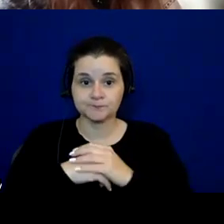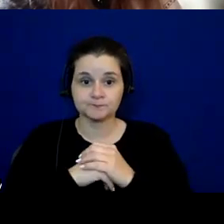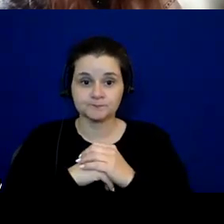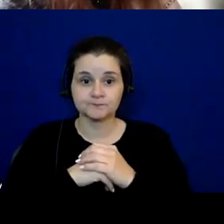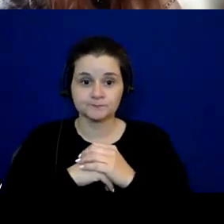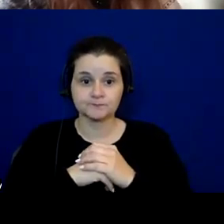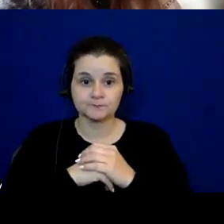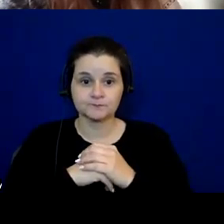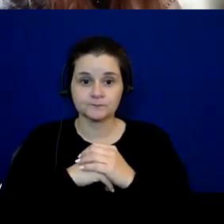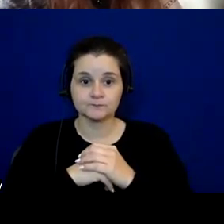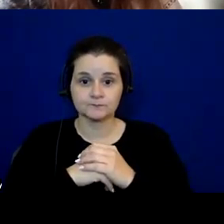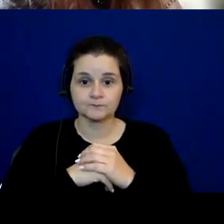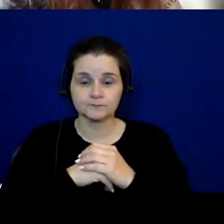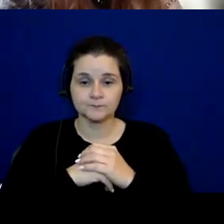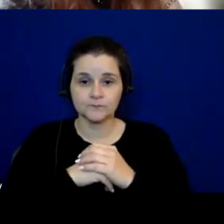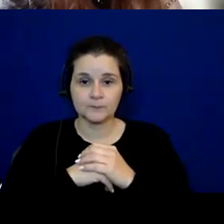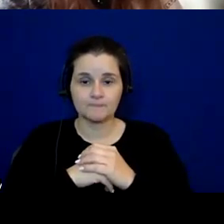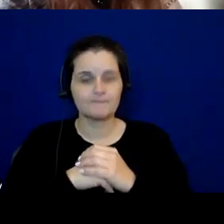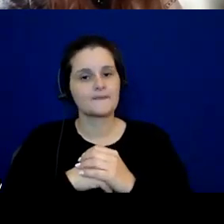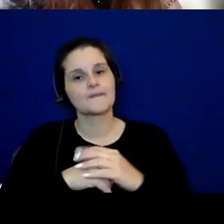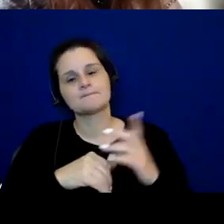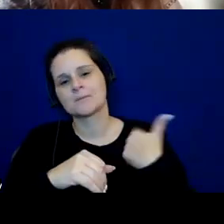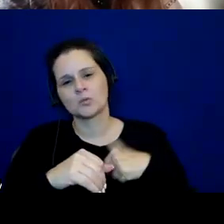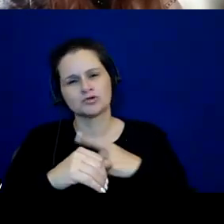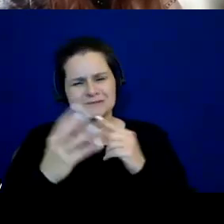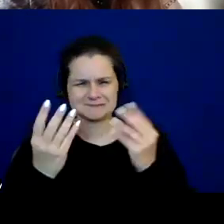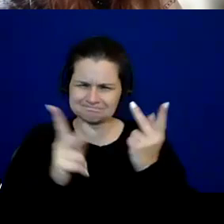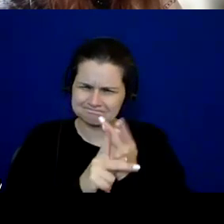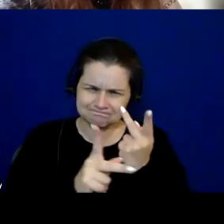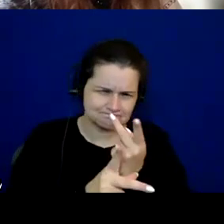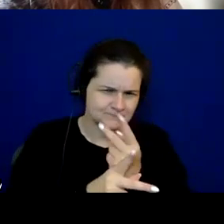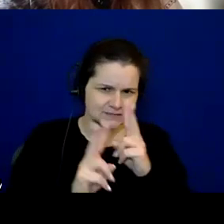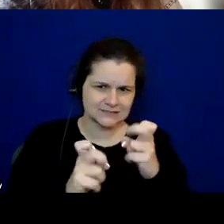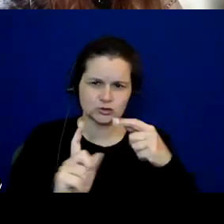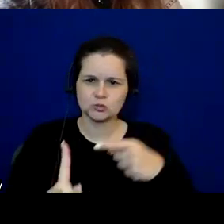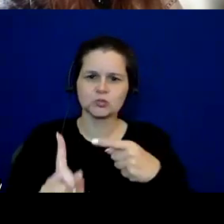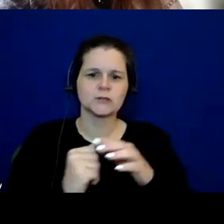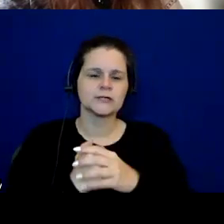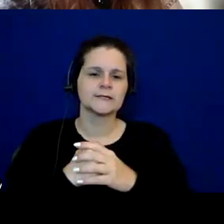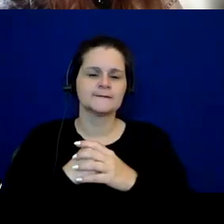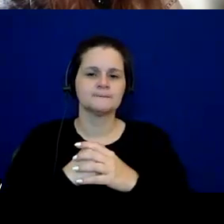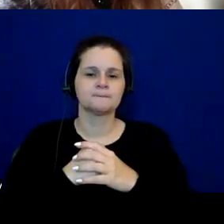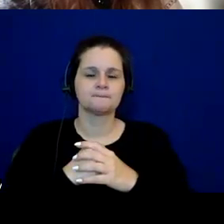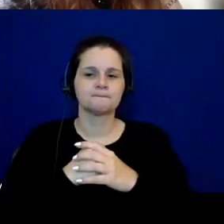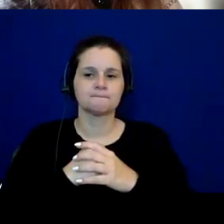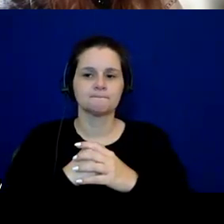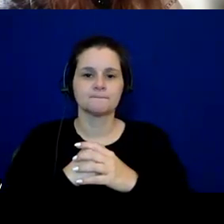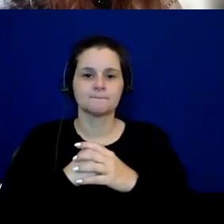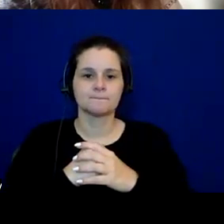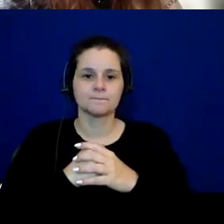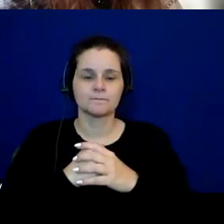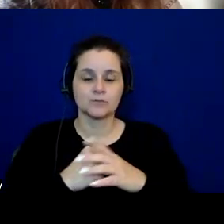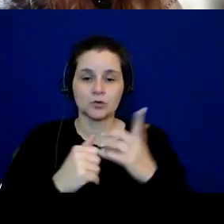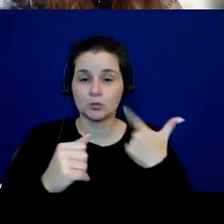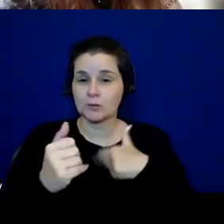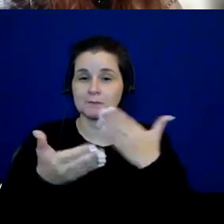And we were just kind of parsing this issue, like the adult, we probably